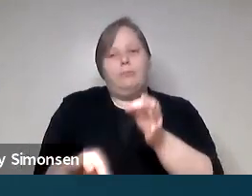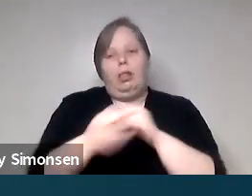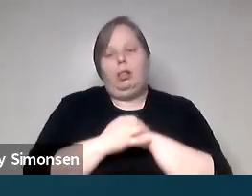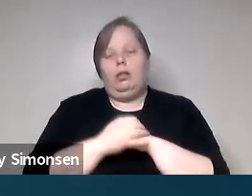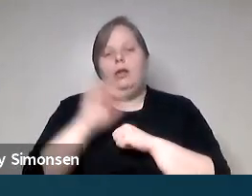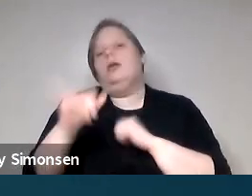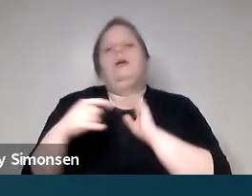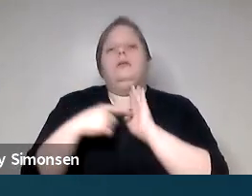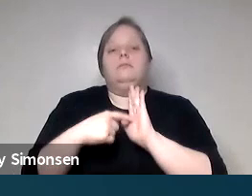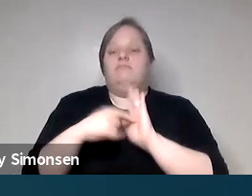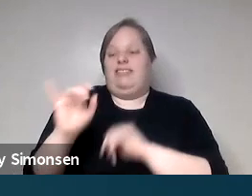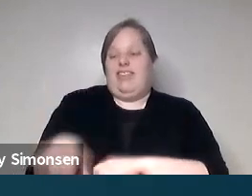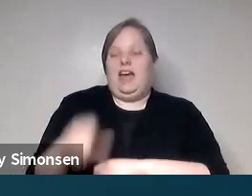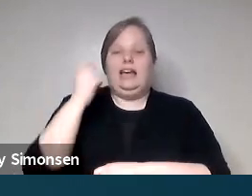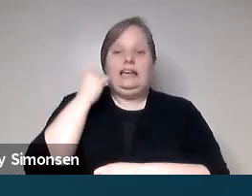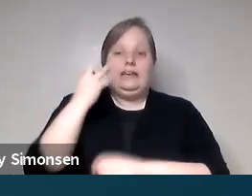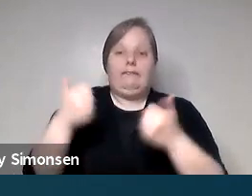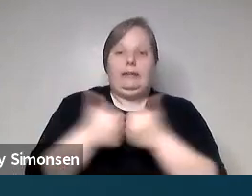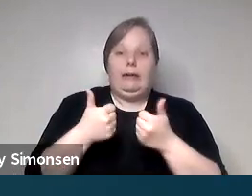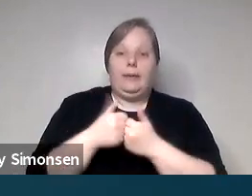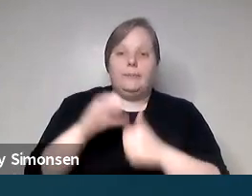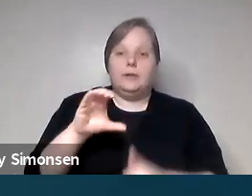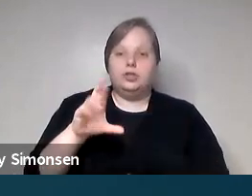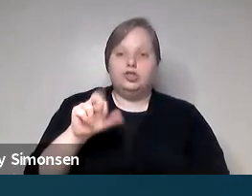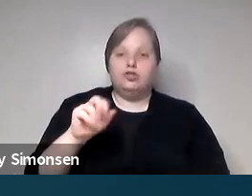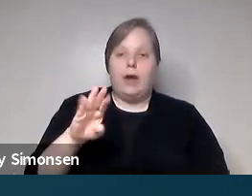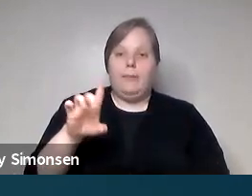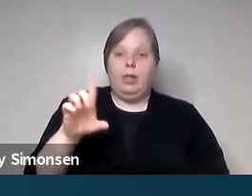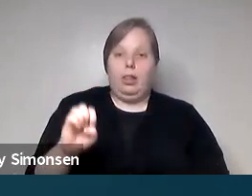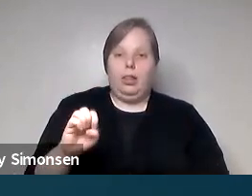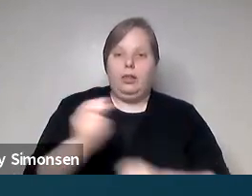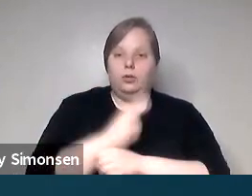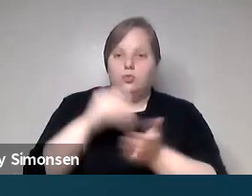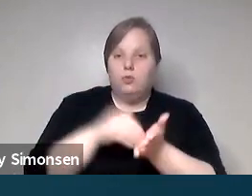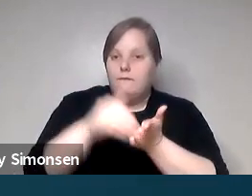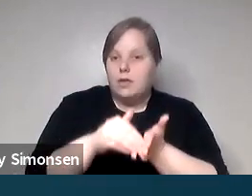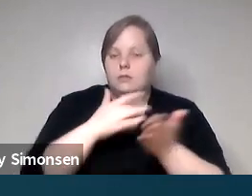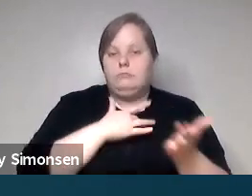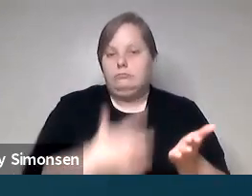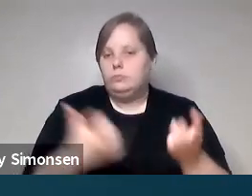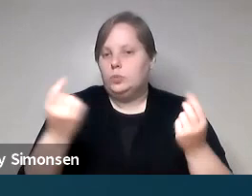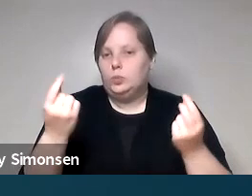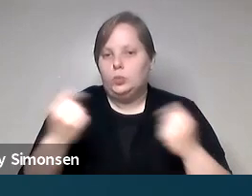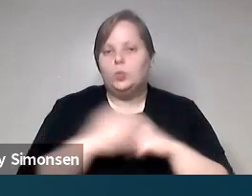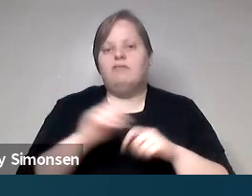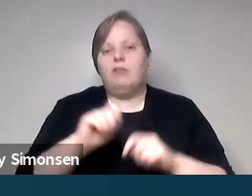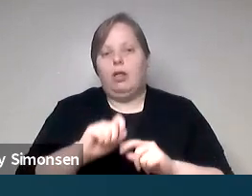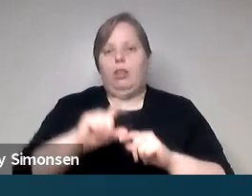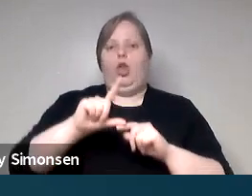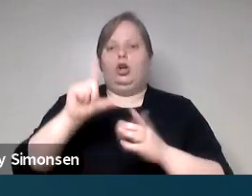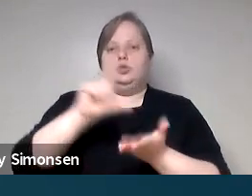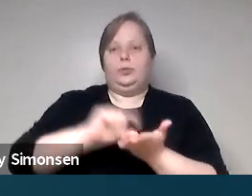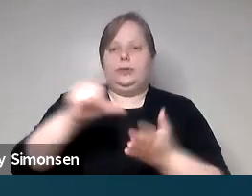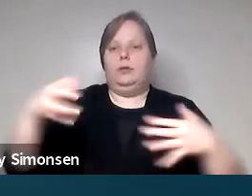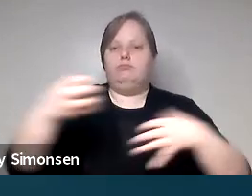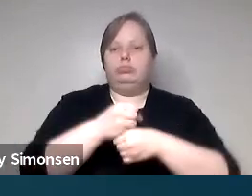that, if Scrabble is being used the most, I would probably put a large print